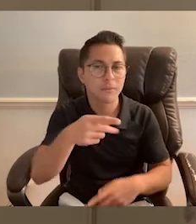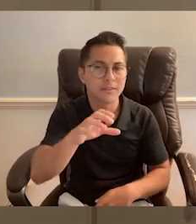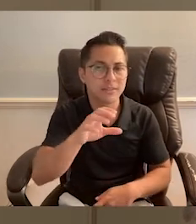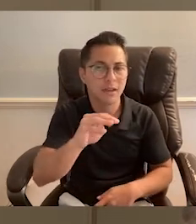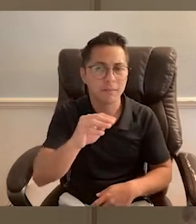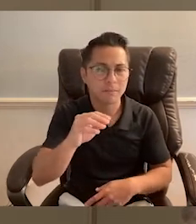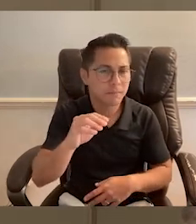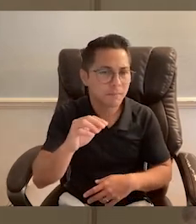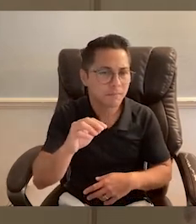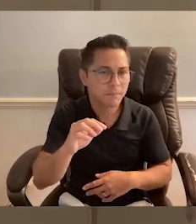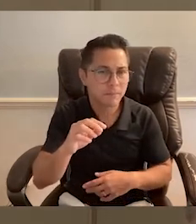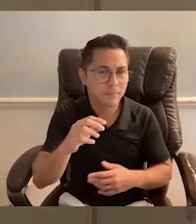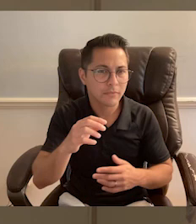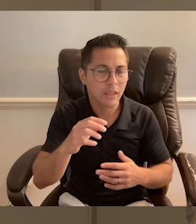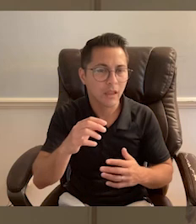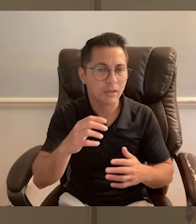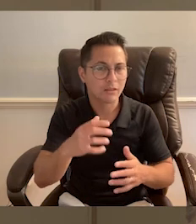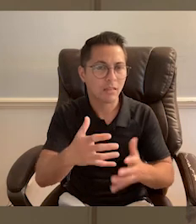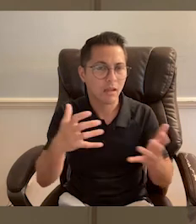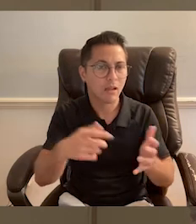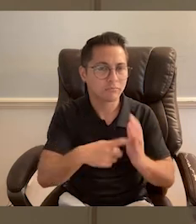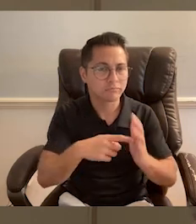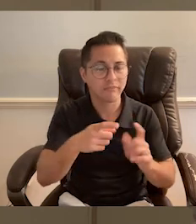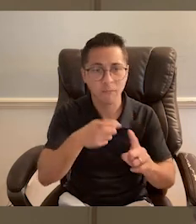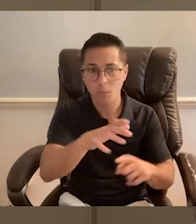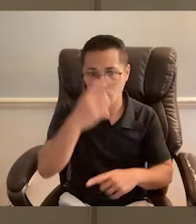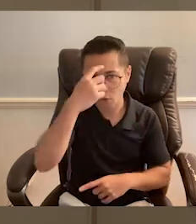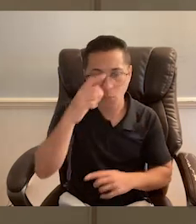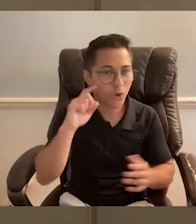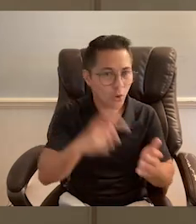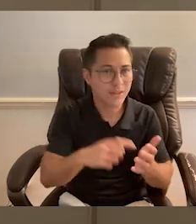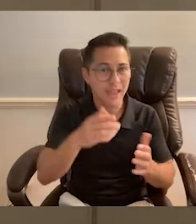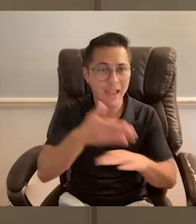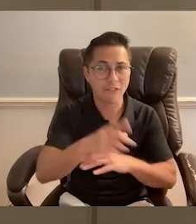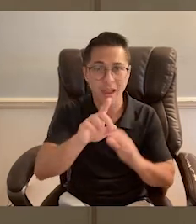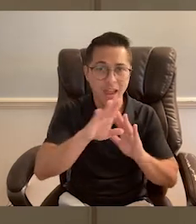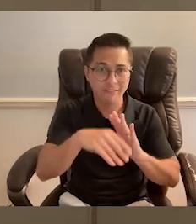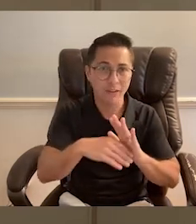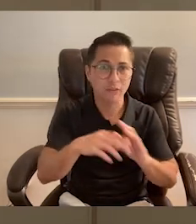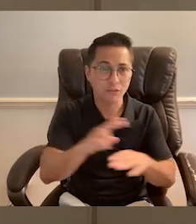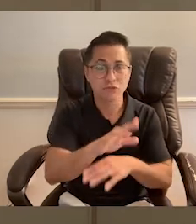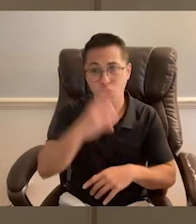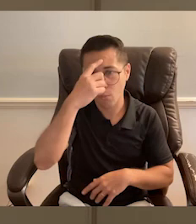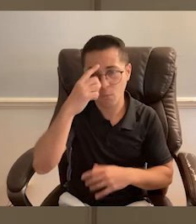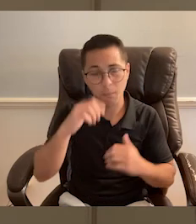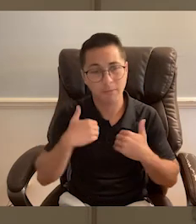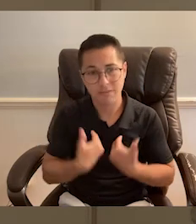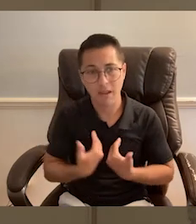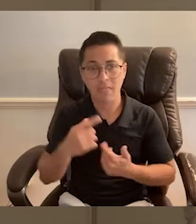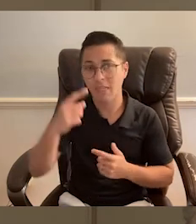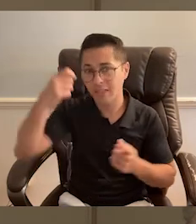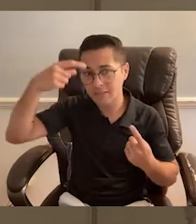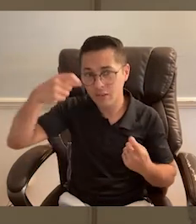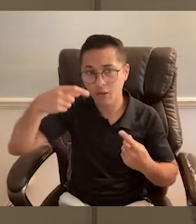interest because this was a game changer, but as time went on, the exoskeletal systems really, as a mobility